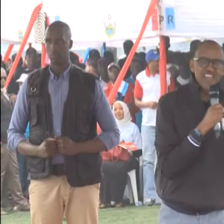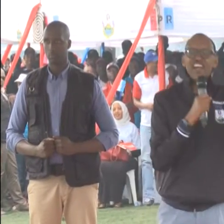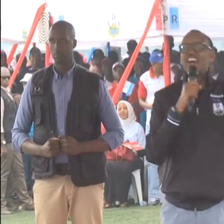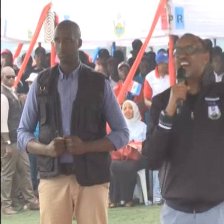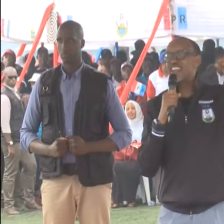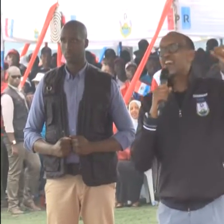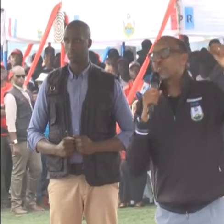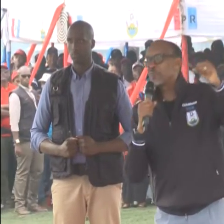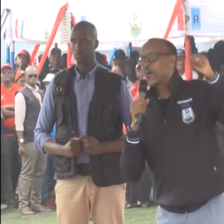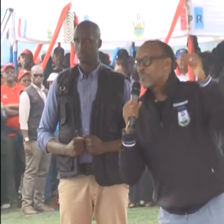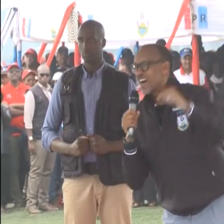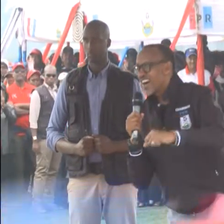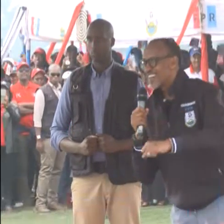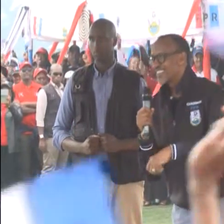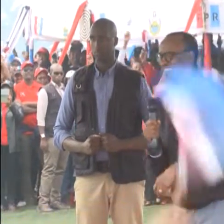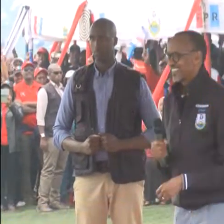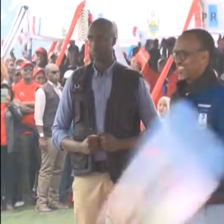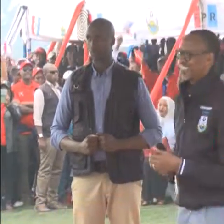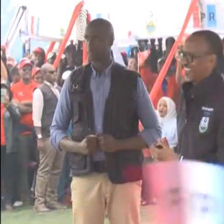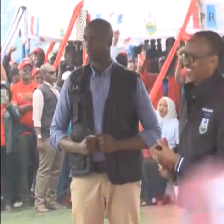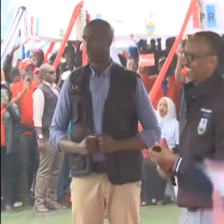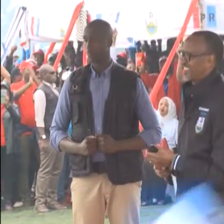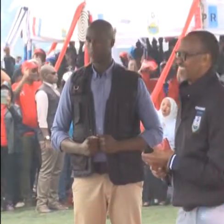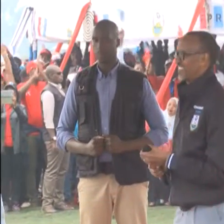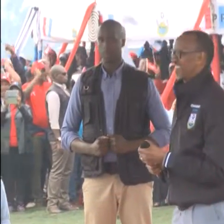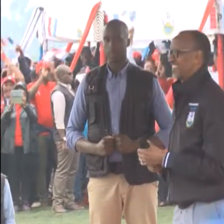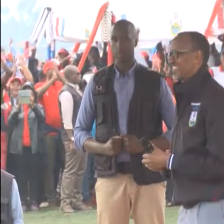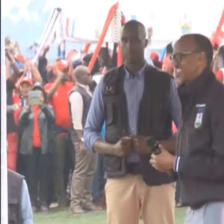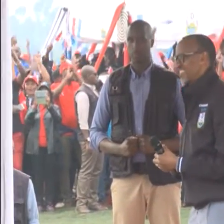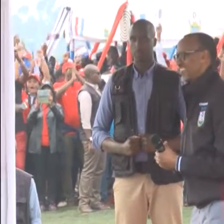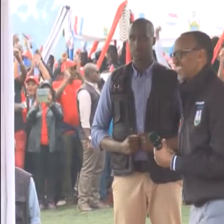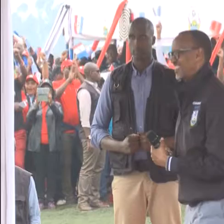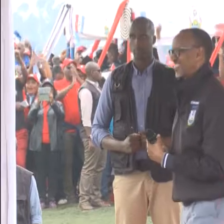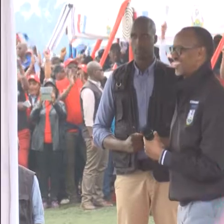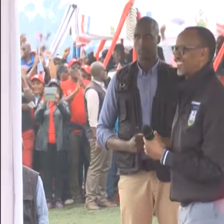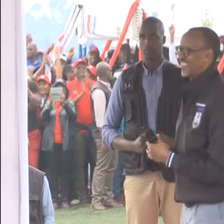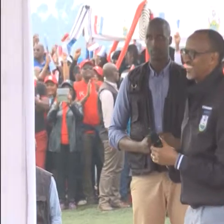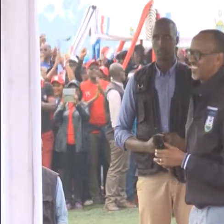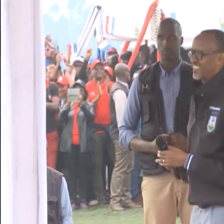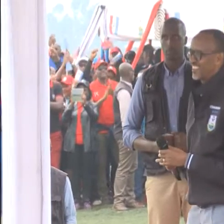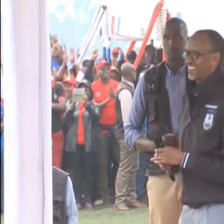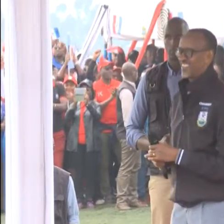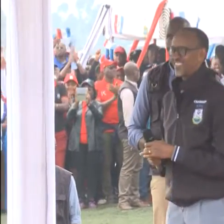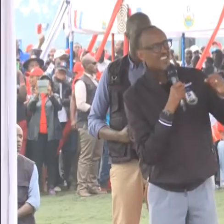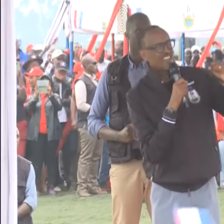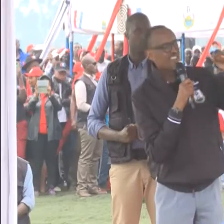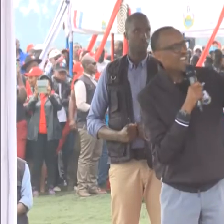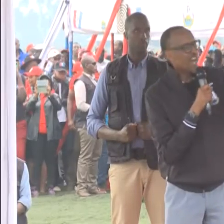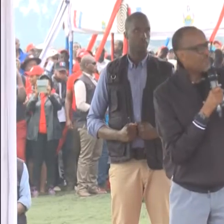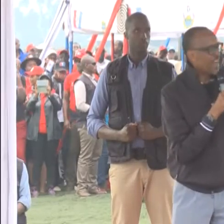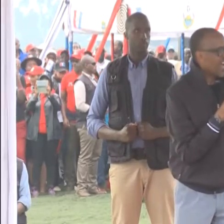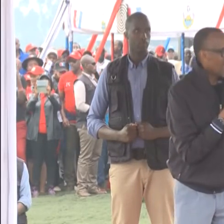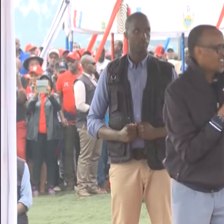mbafite ntayantera ubwoba. Me too. With you, there is none that can scare